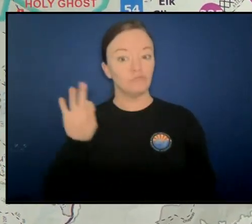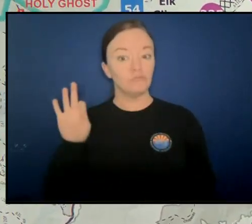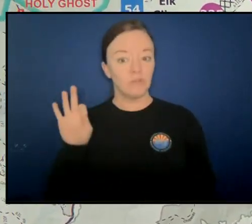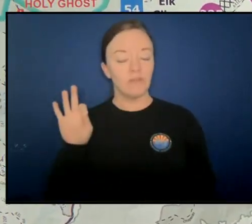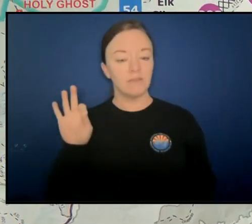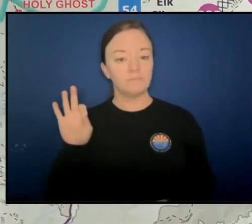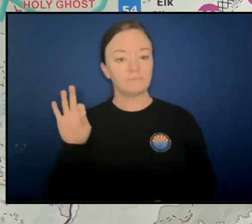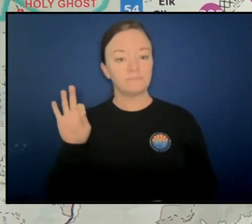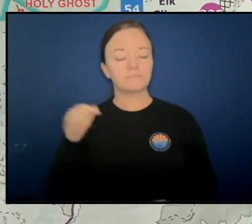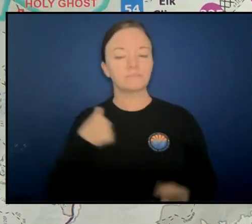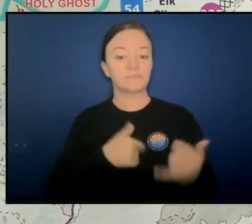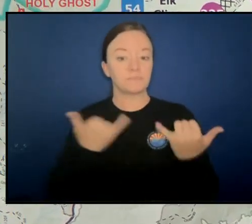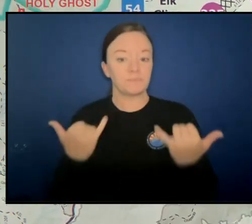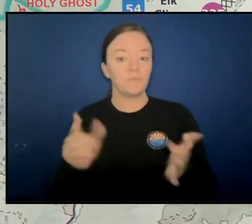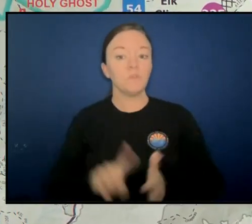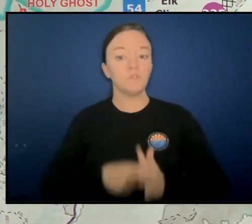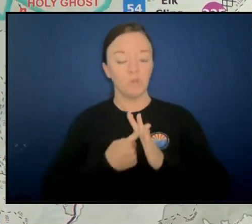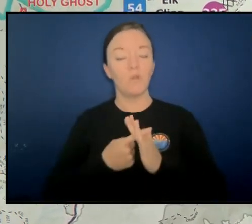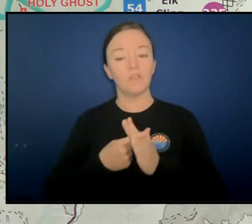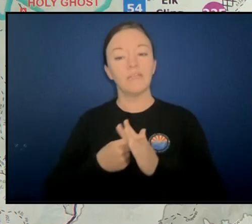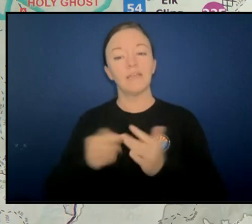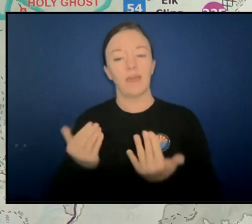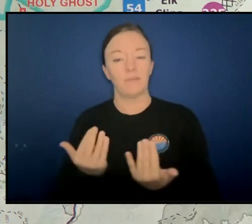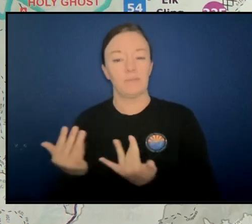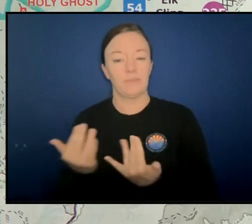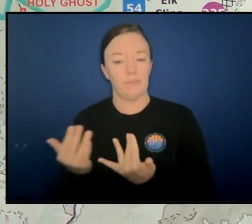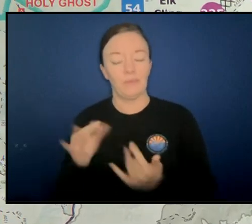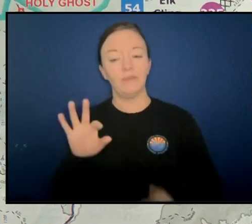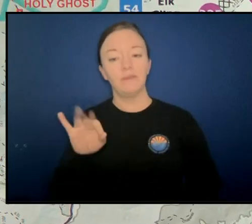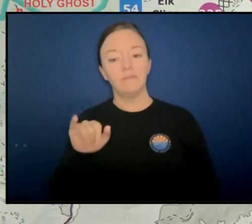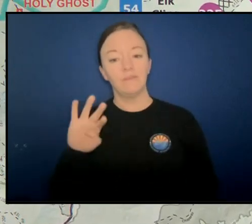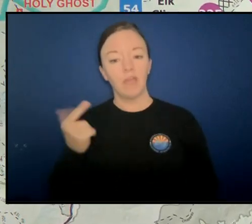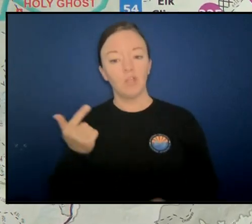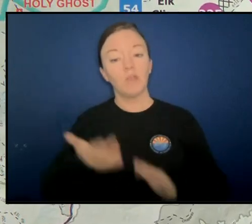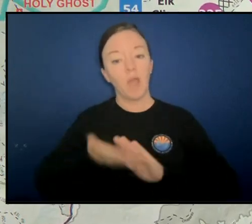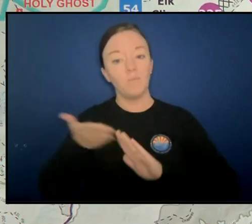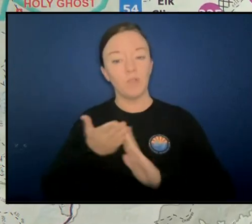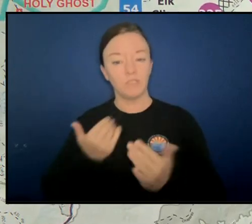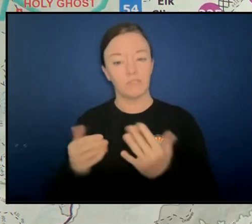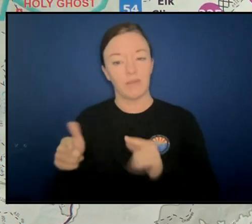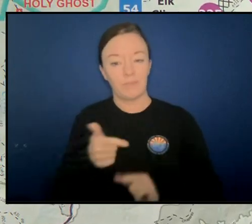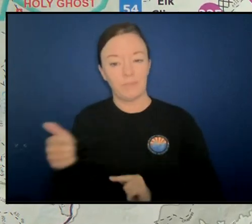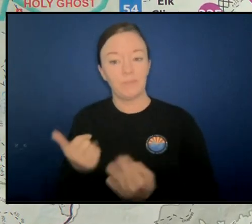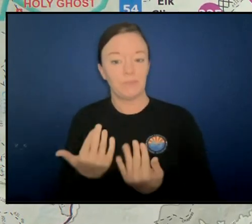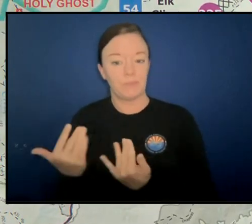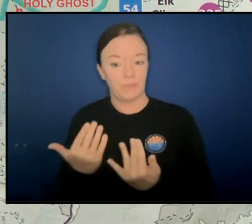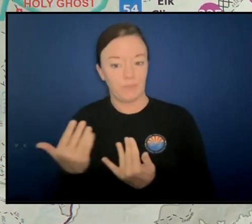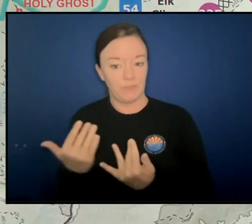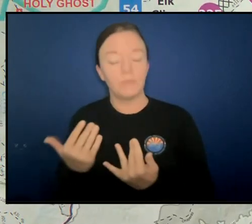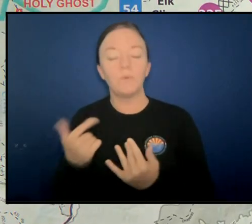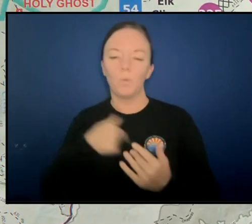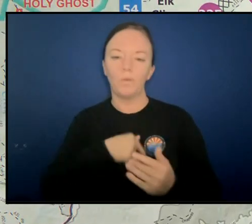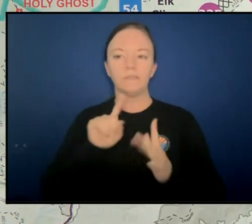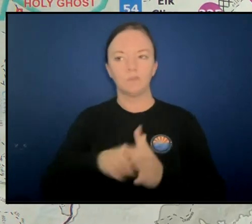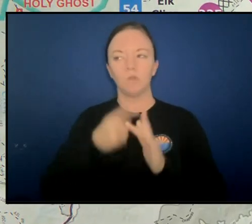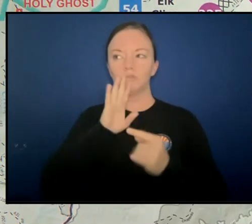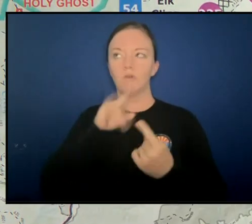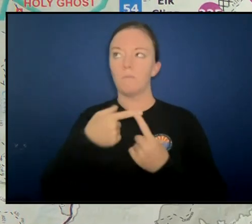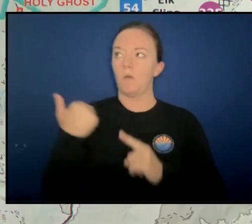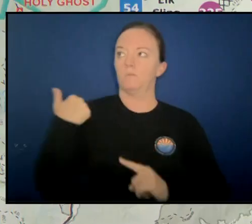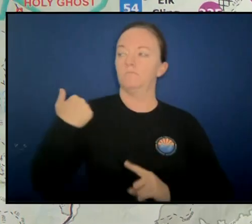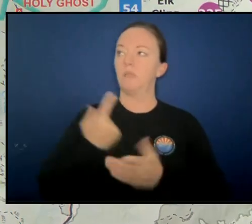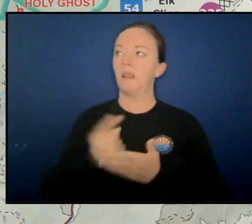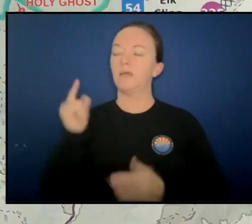we've currently started that firing operation that we've been discussing for a handful of days now, dating back to last Thursday, Friday.